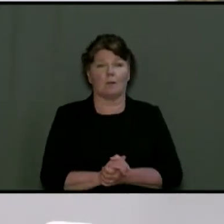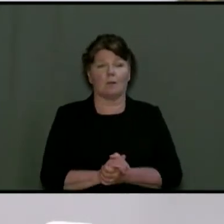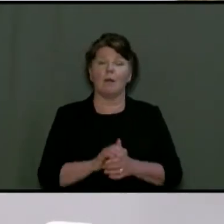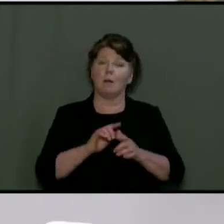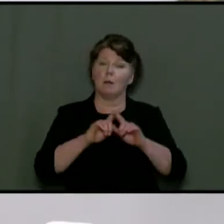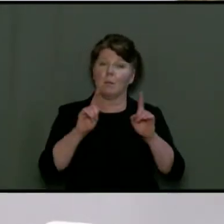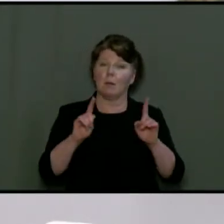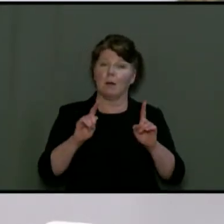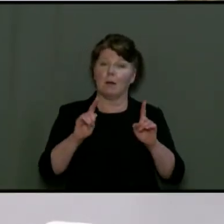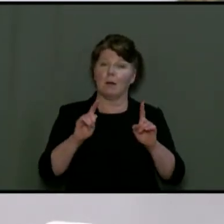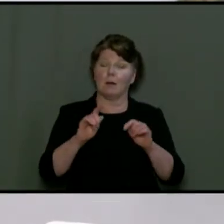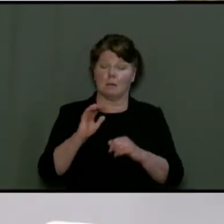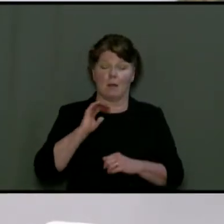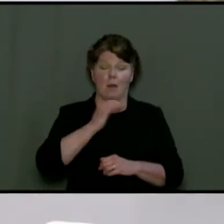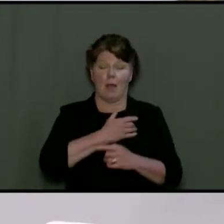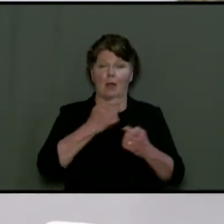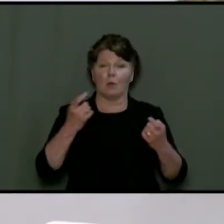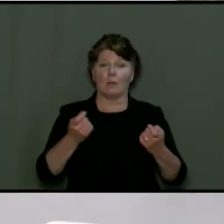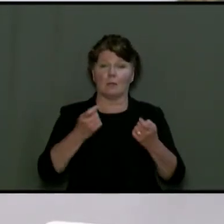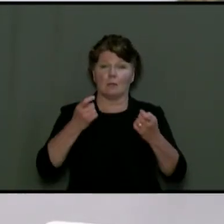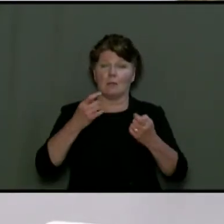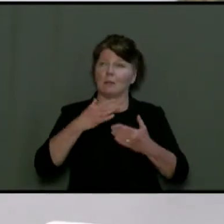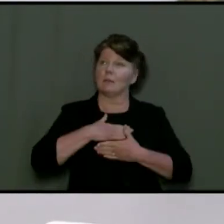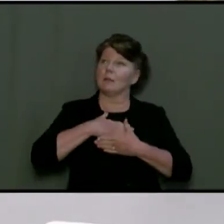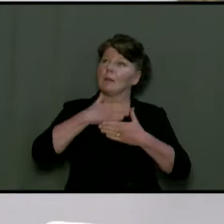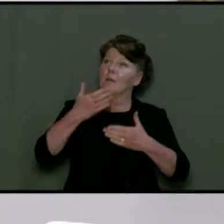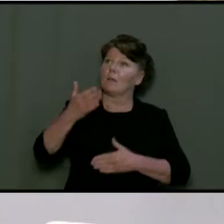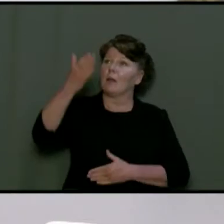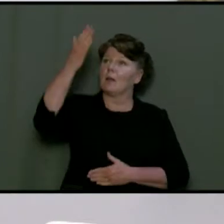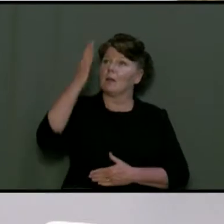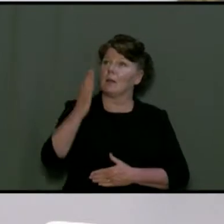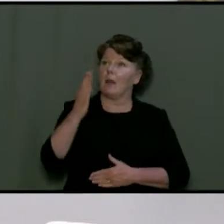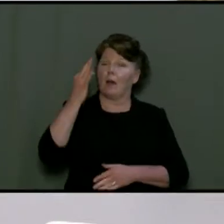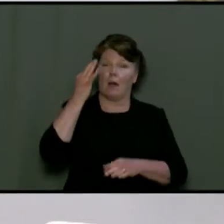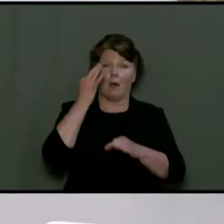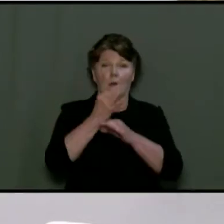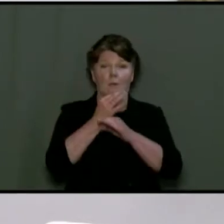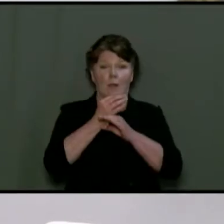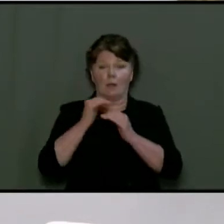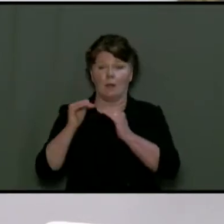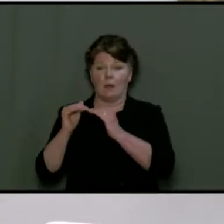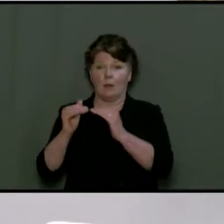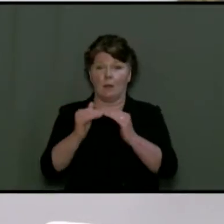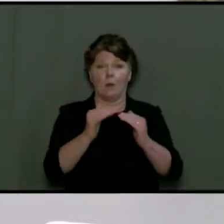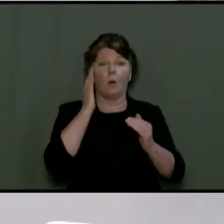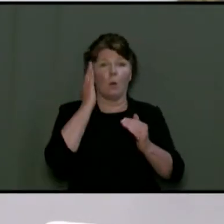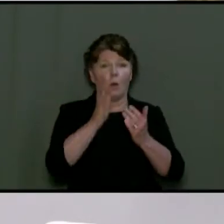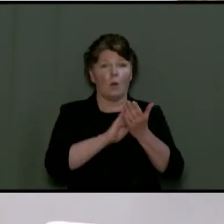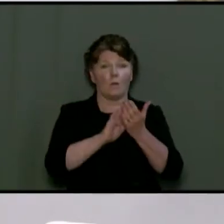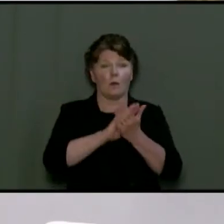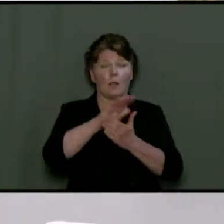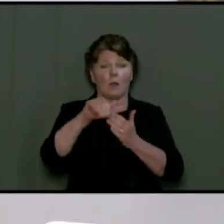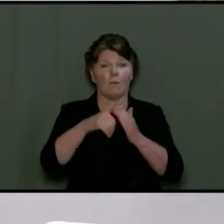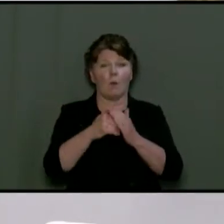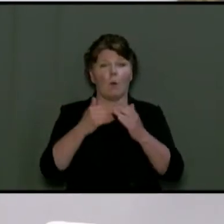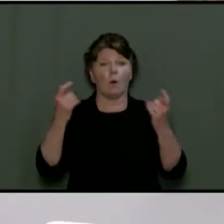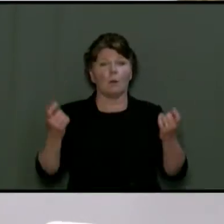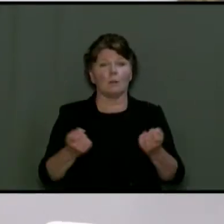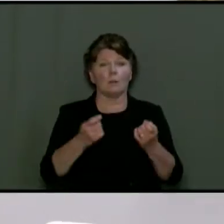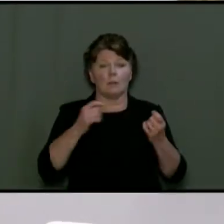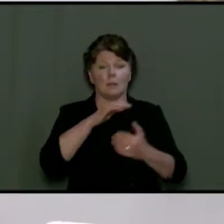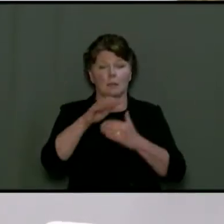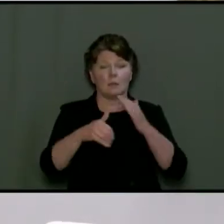us. But if we confess our sins, God, who is faithful and just, will forgive our